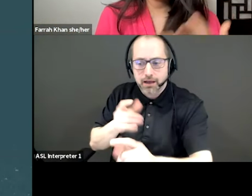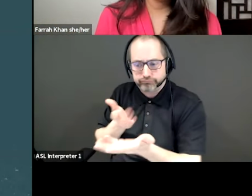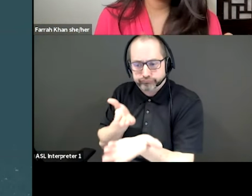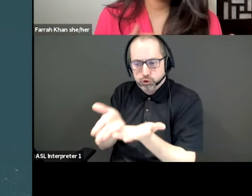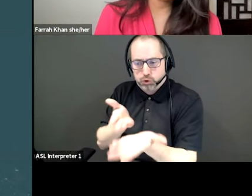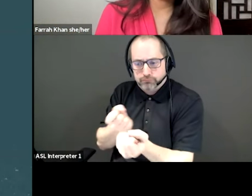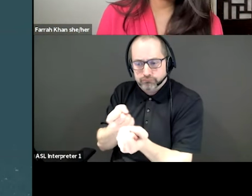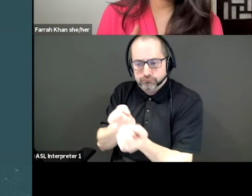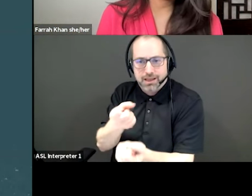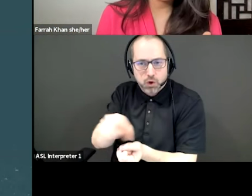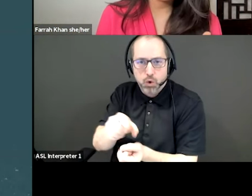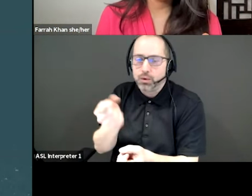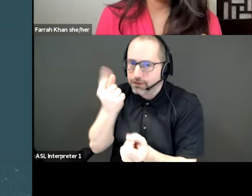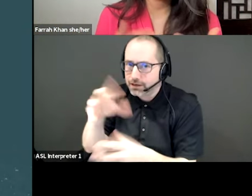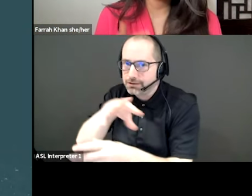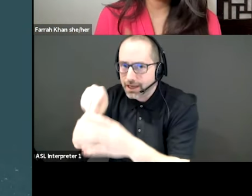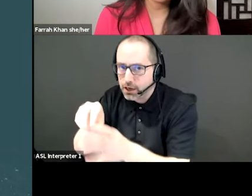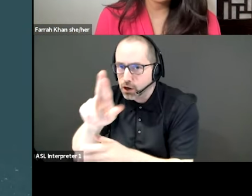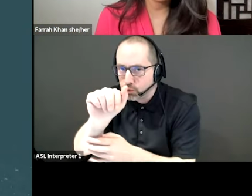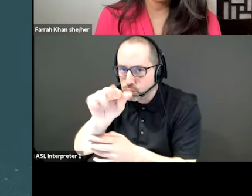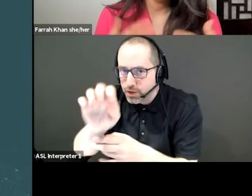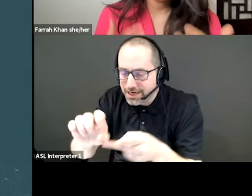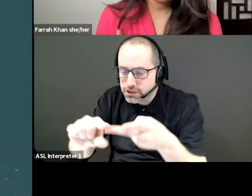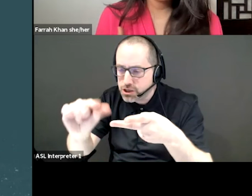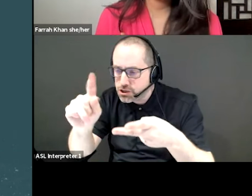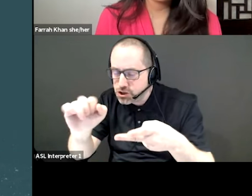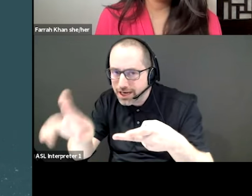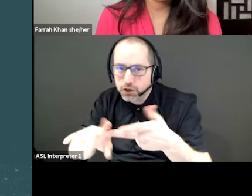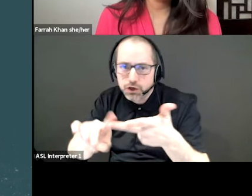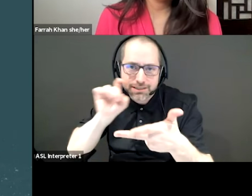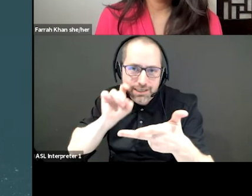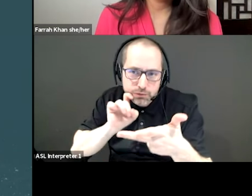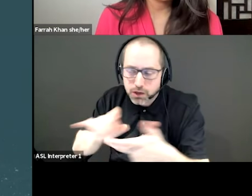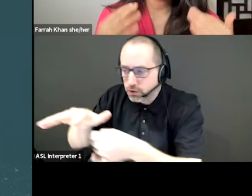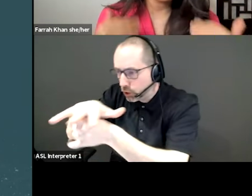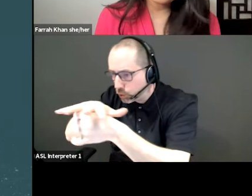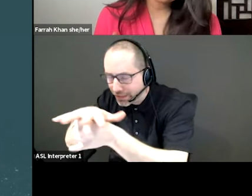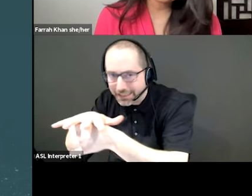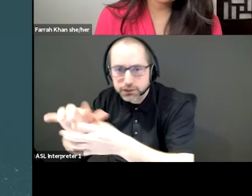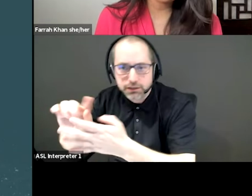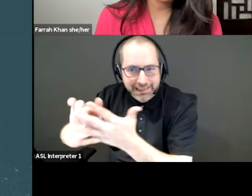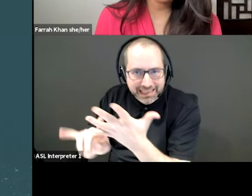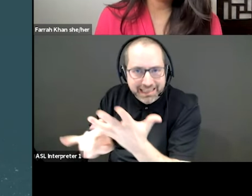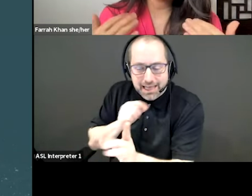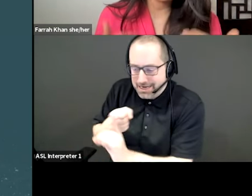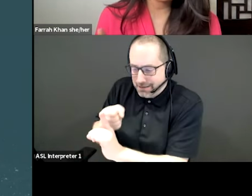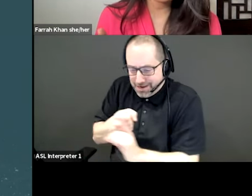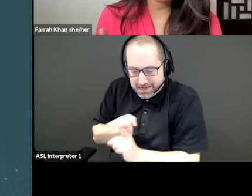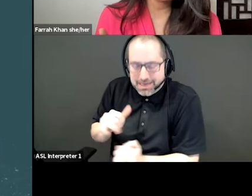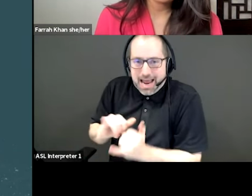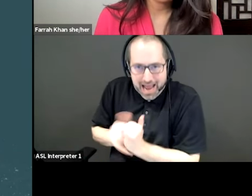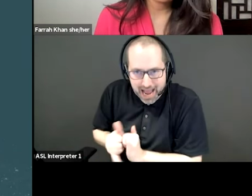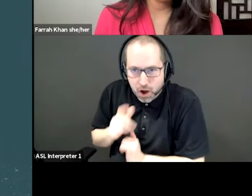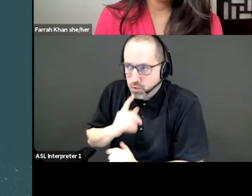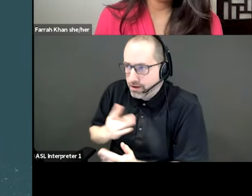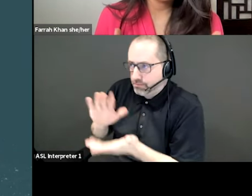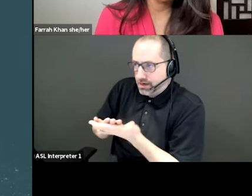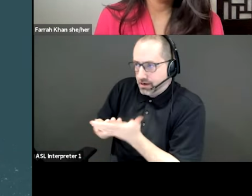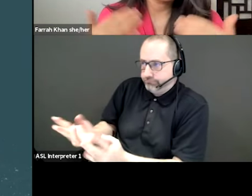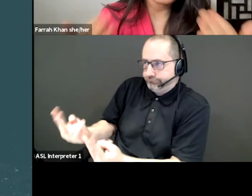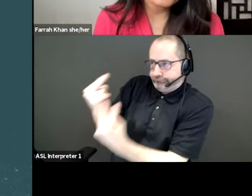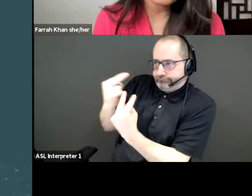understanding race, gender, sexuality, our social location impacts the way in which we are targeted for sexualized violence and gender-based violence, how